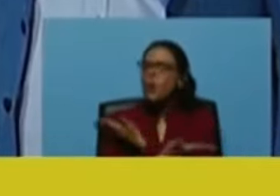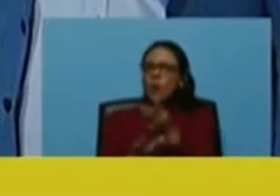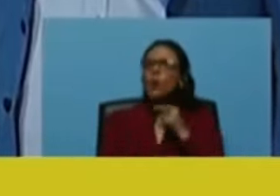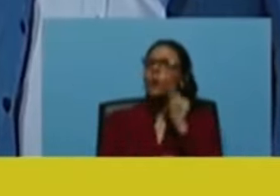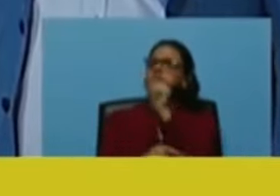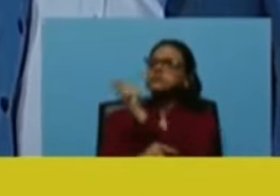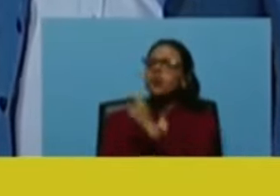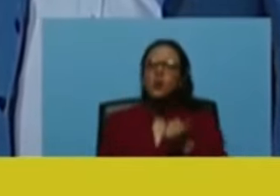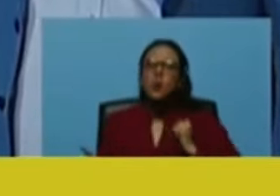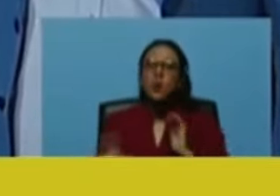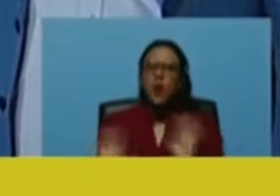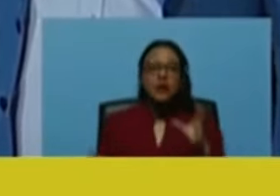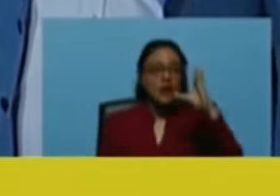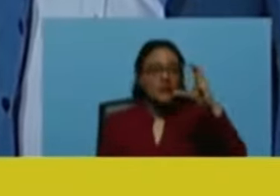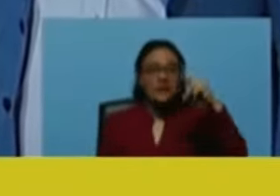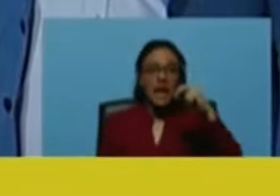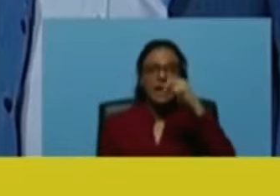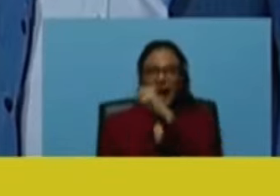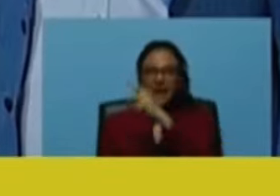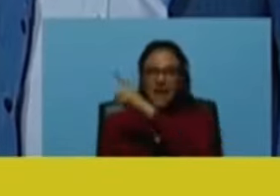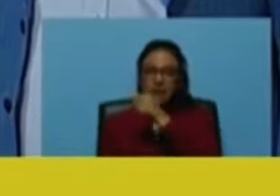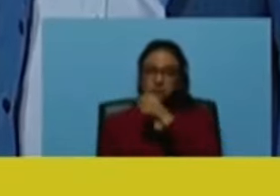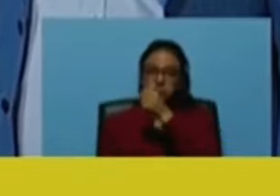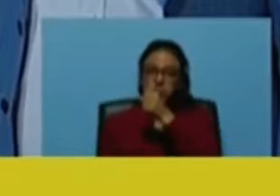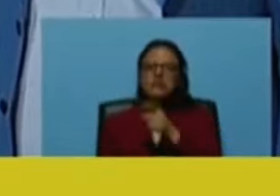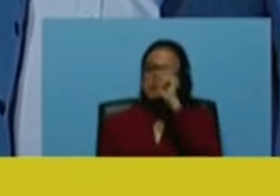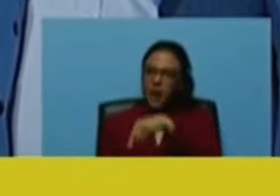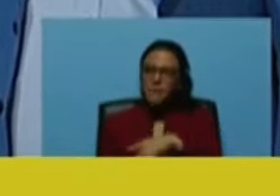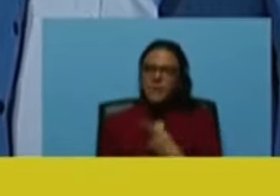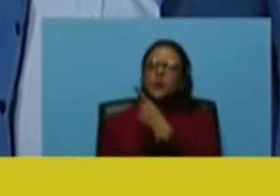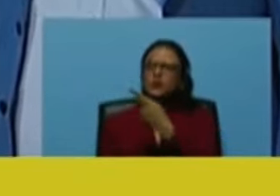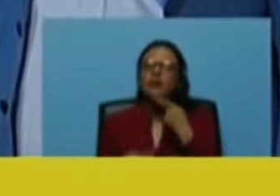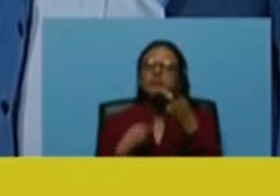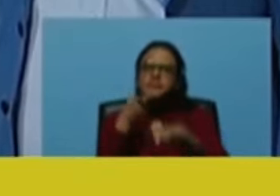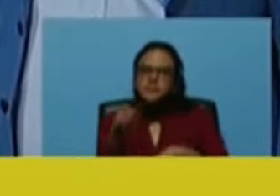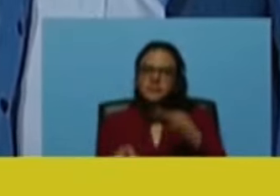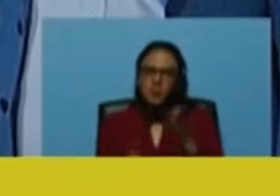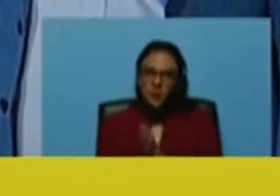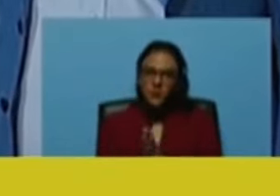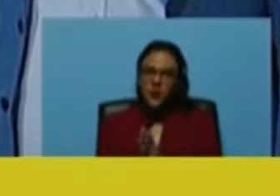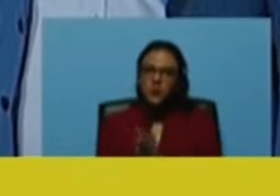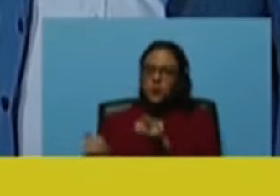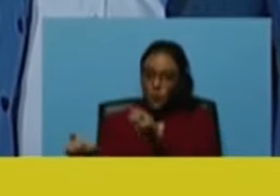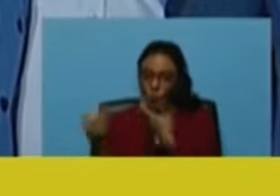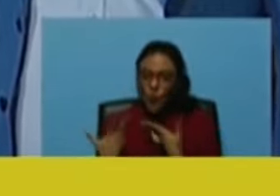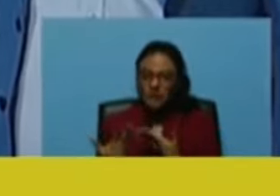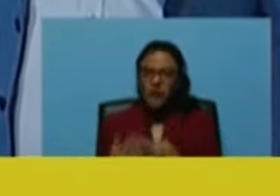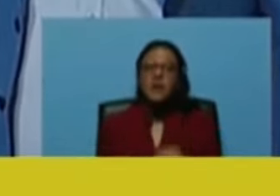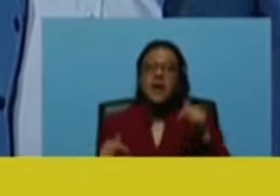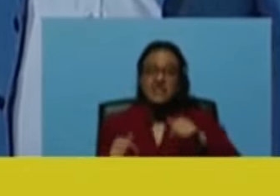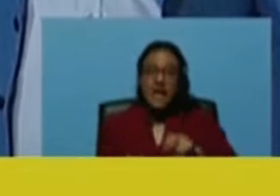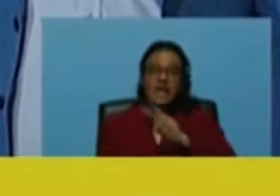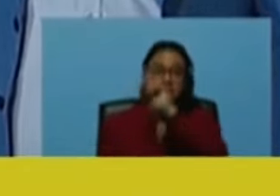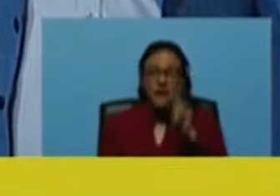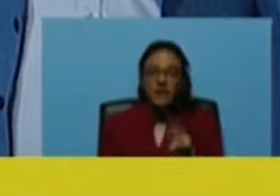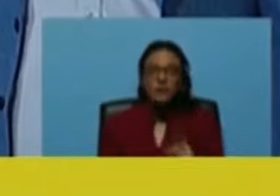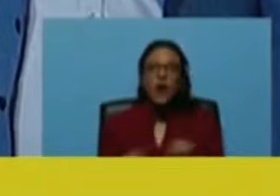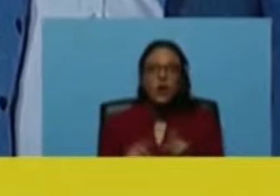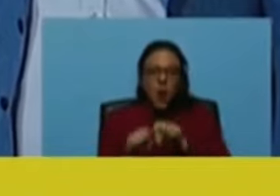everyone, including CNN media, that said here in